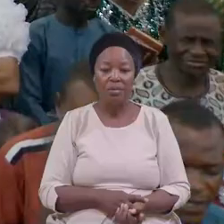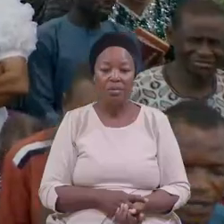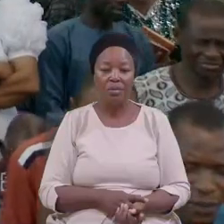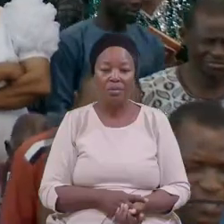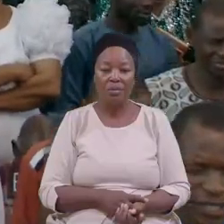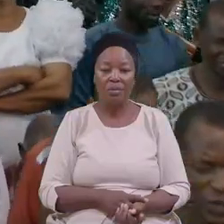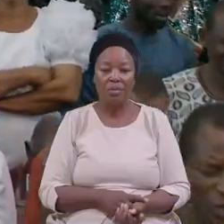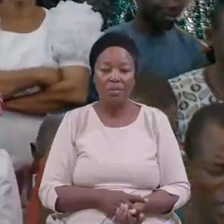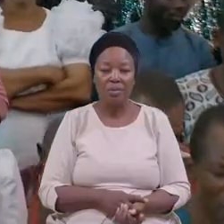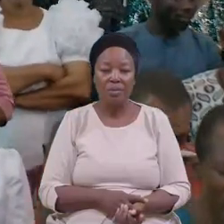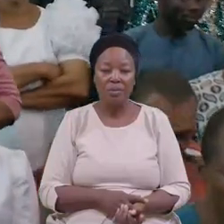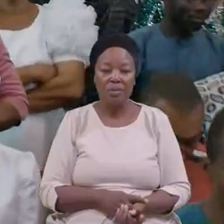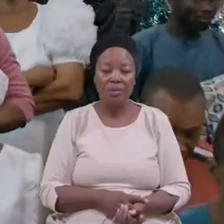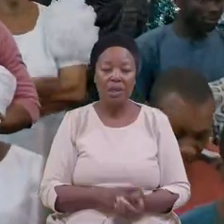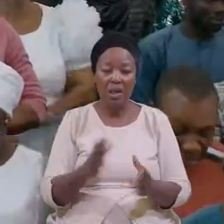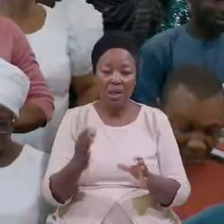Get ready for the journey.